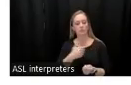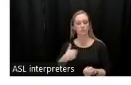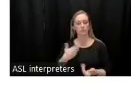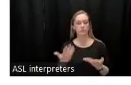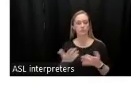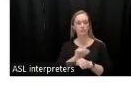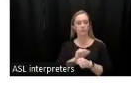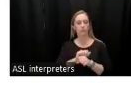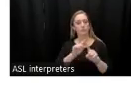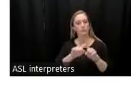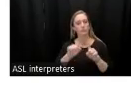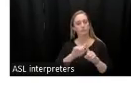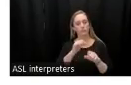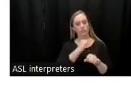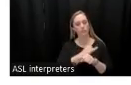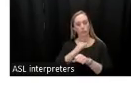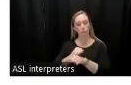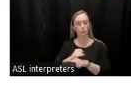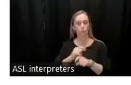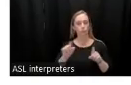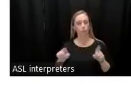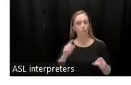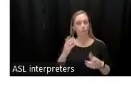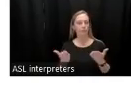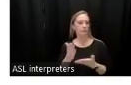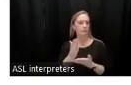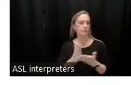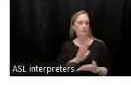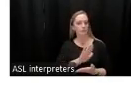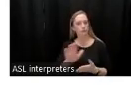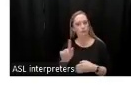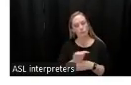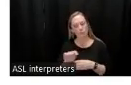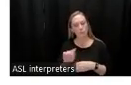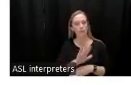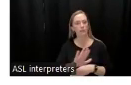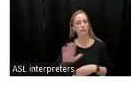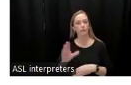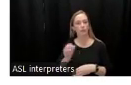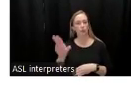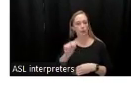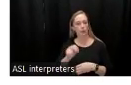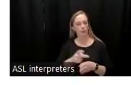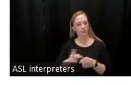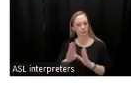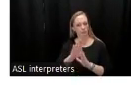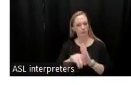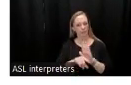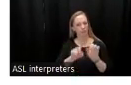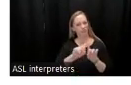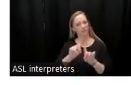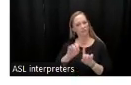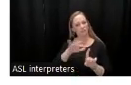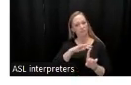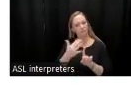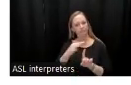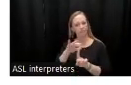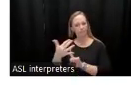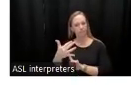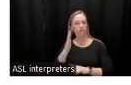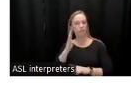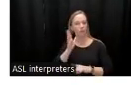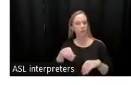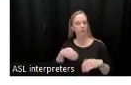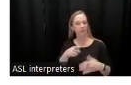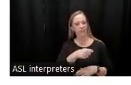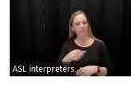They may have received some of their training and their own professional background in different settings that give them a certain